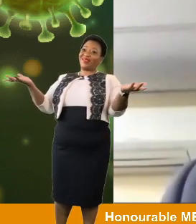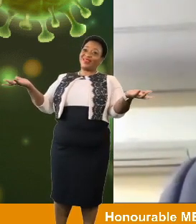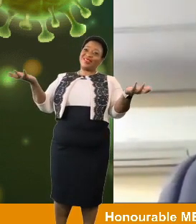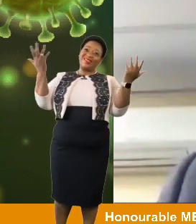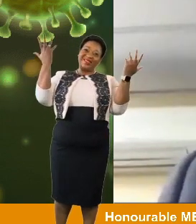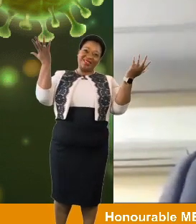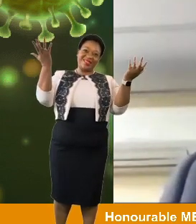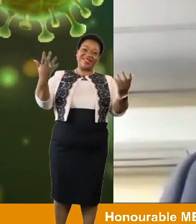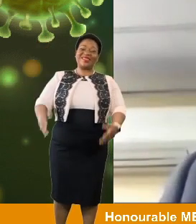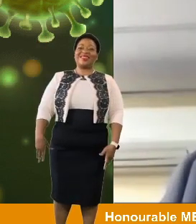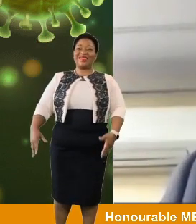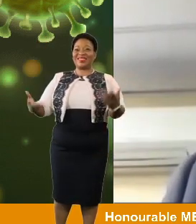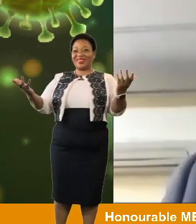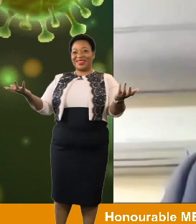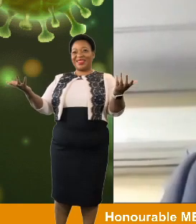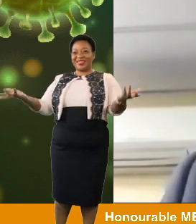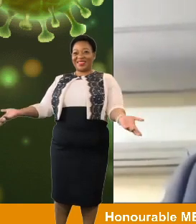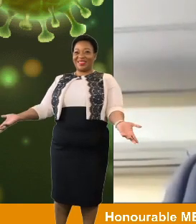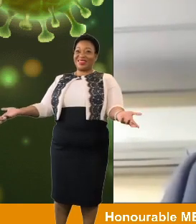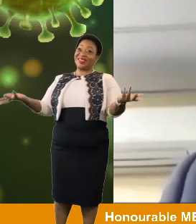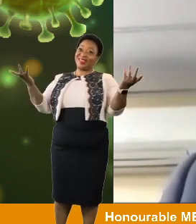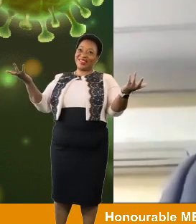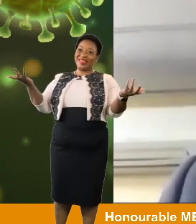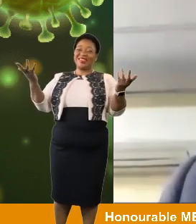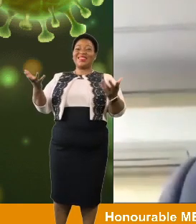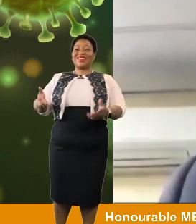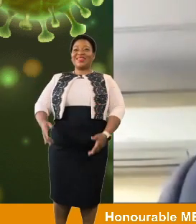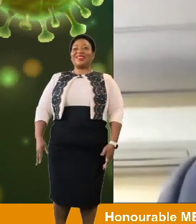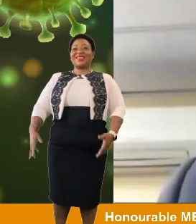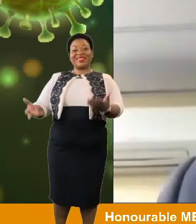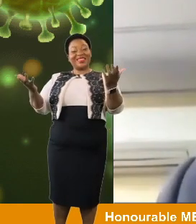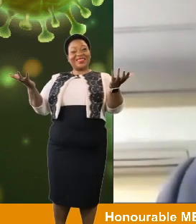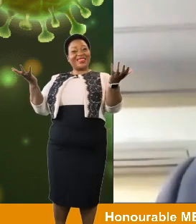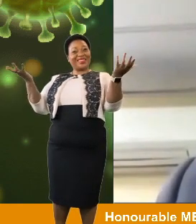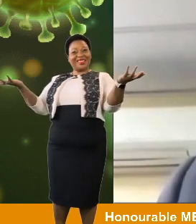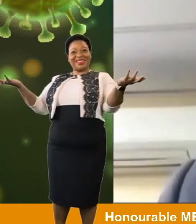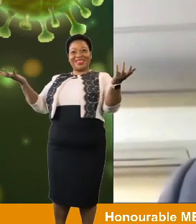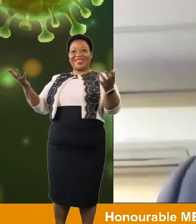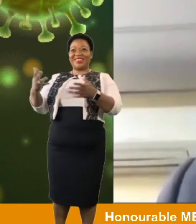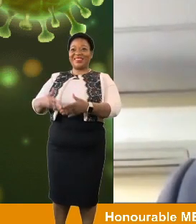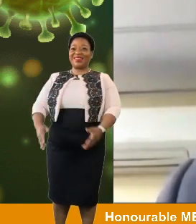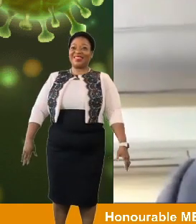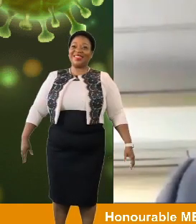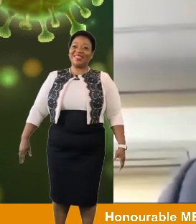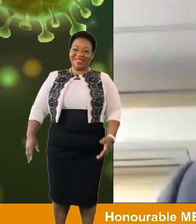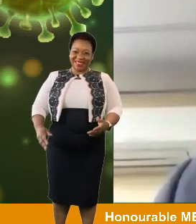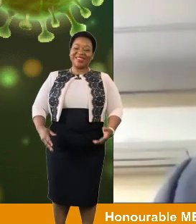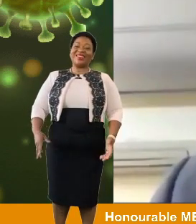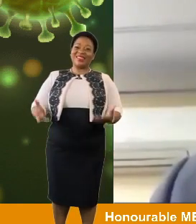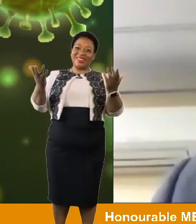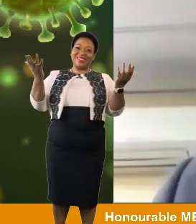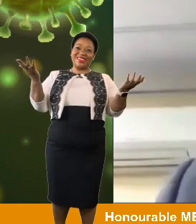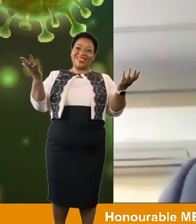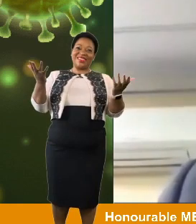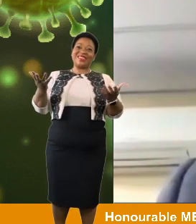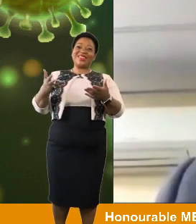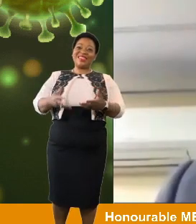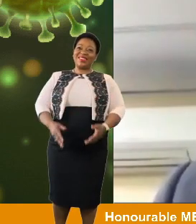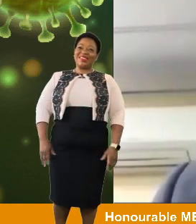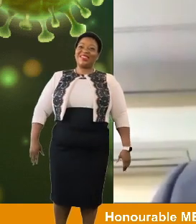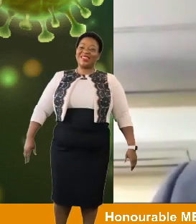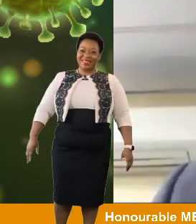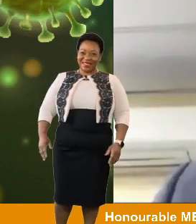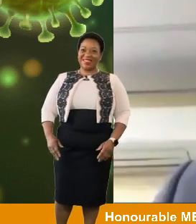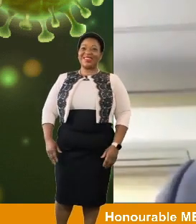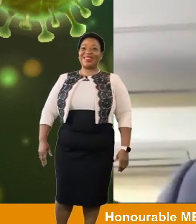to sacrifice the employees at the expense of an employer who is not honoring the law. So we'll take the employer